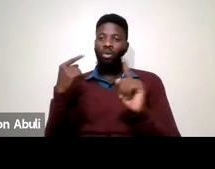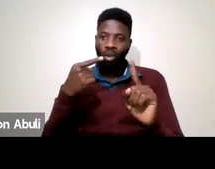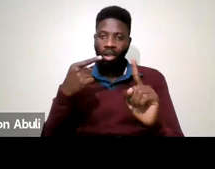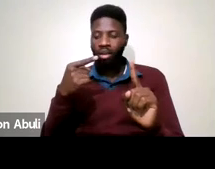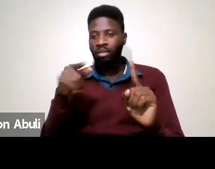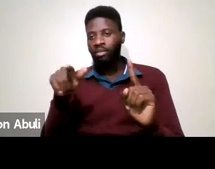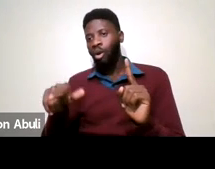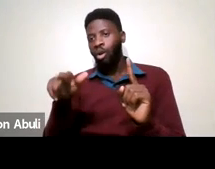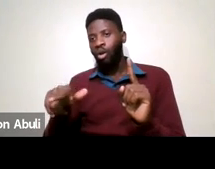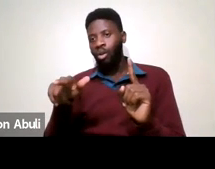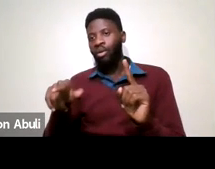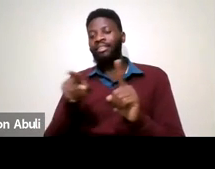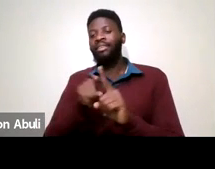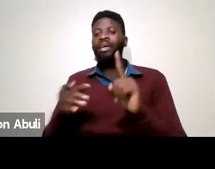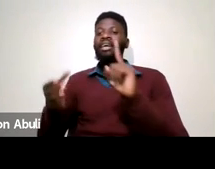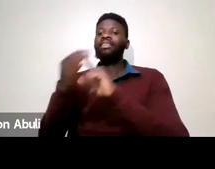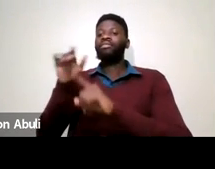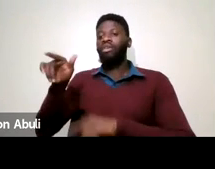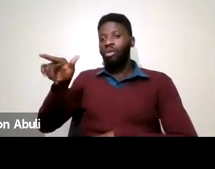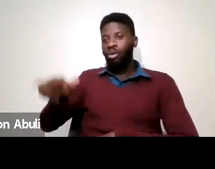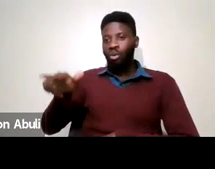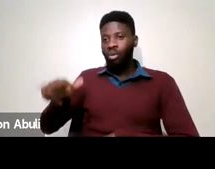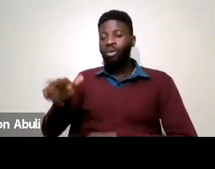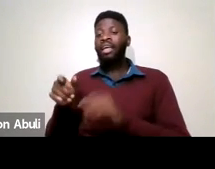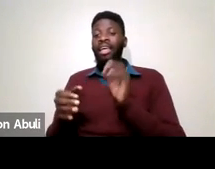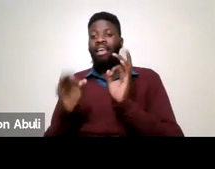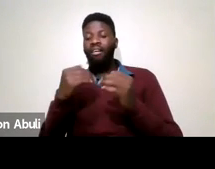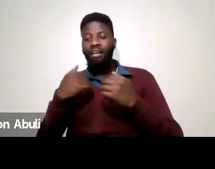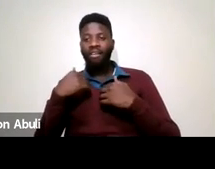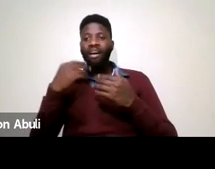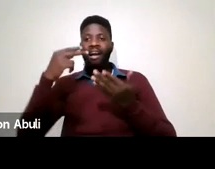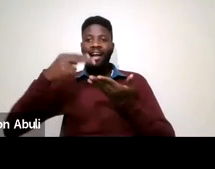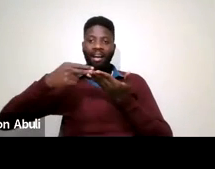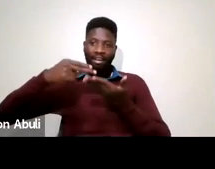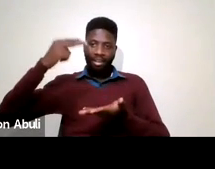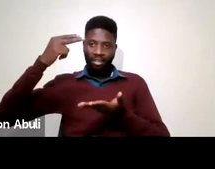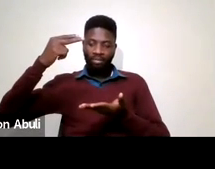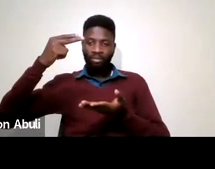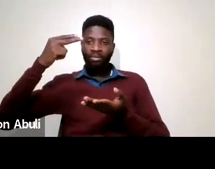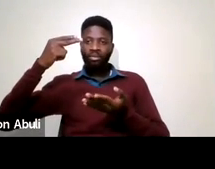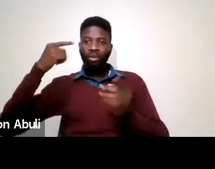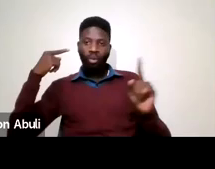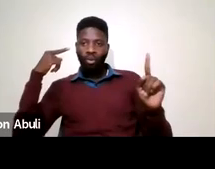achieve low. If you set high goals, your chances of getting high success are very high.